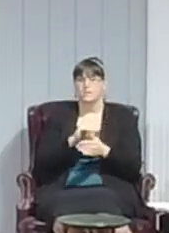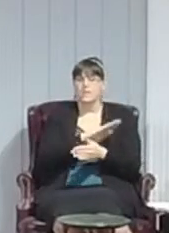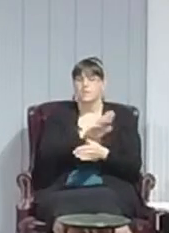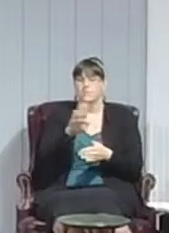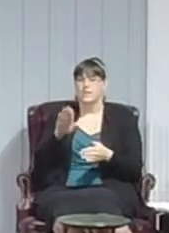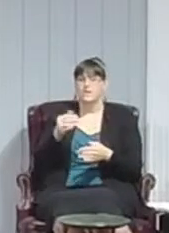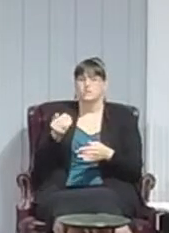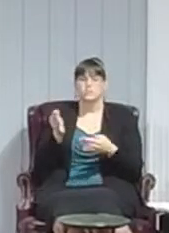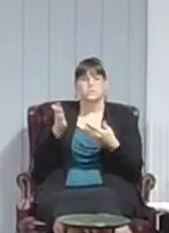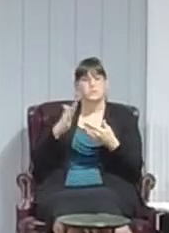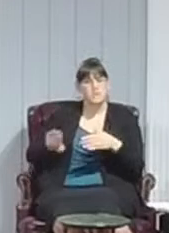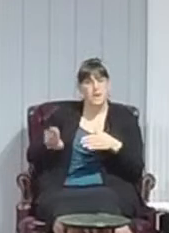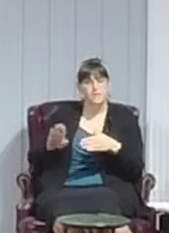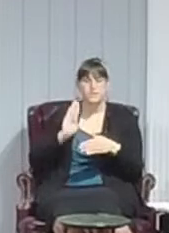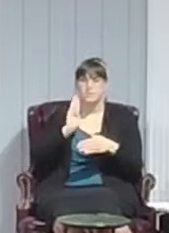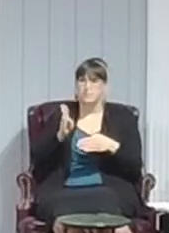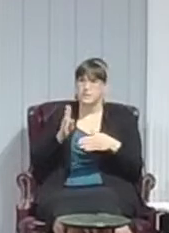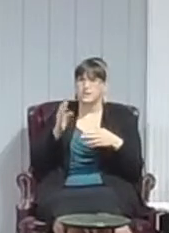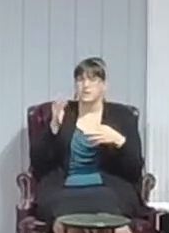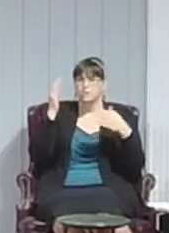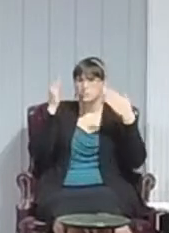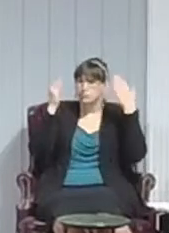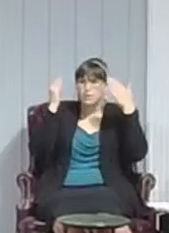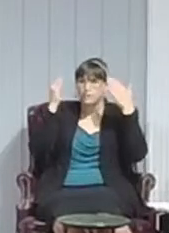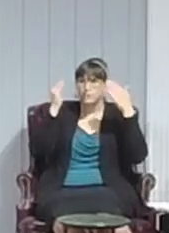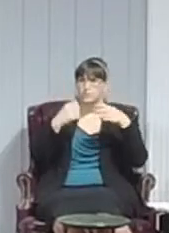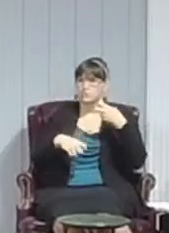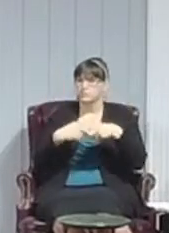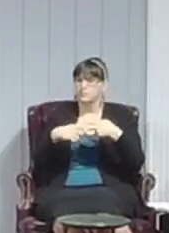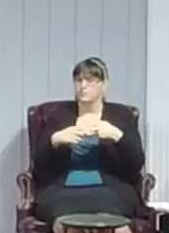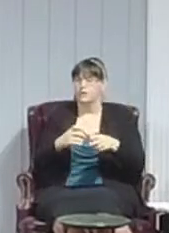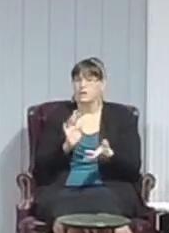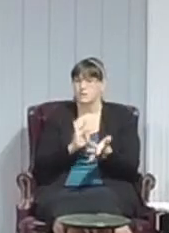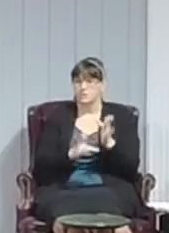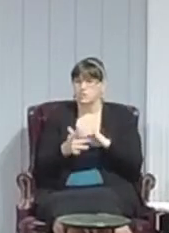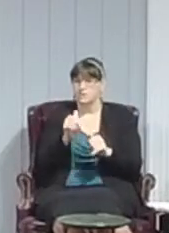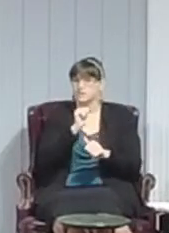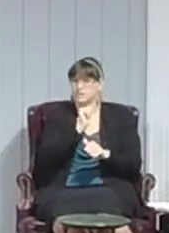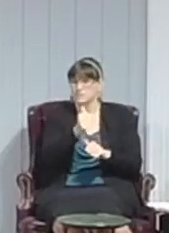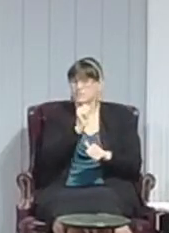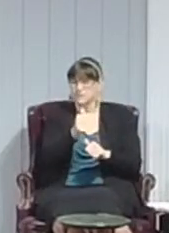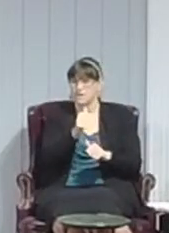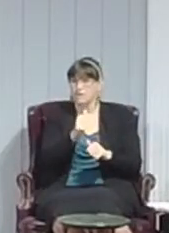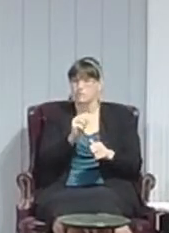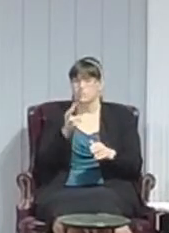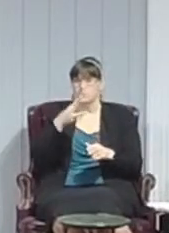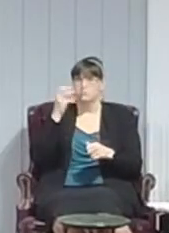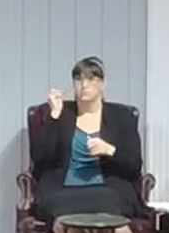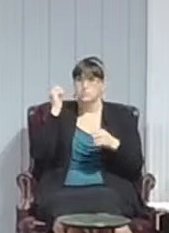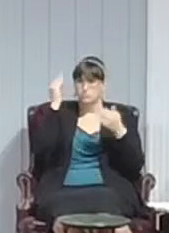they should never be troubled. So in fact, Jesus himself was troubled from time to time.